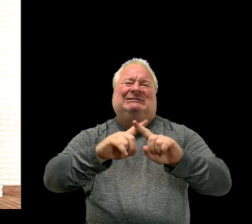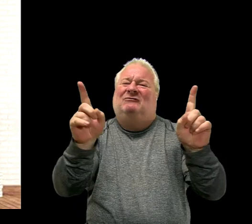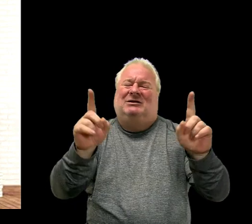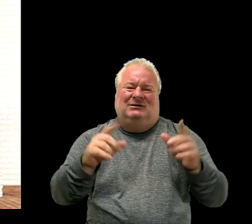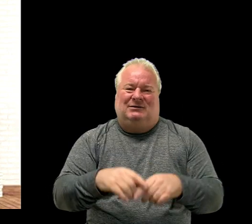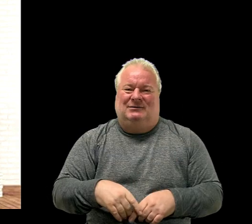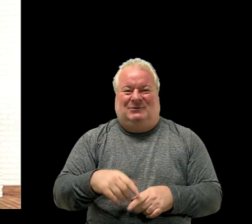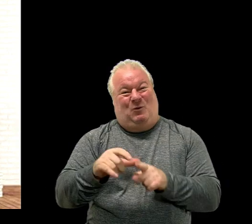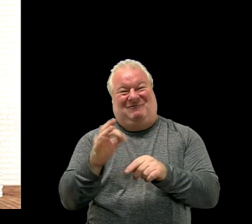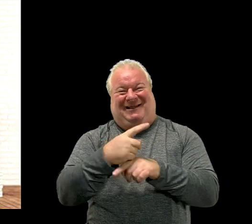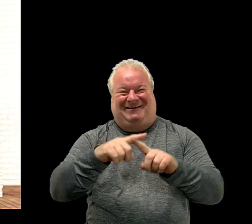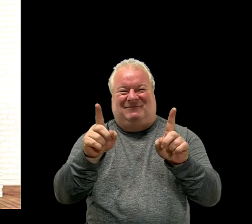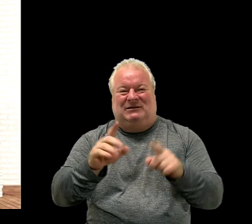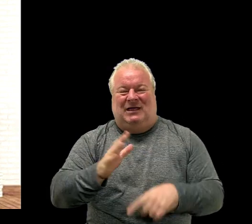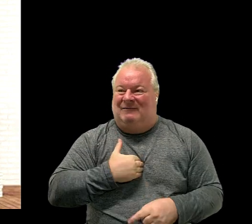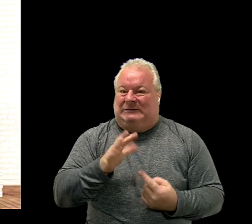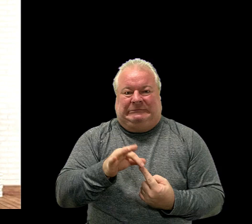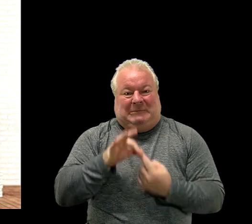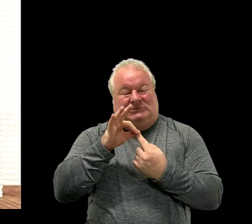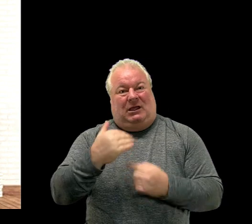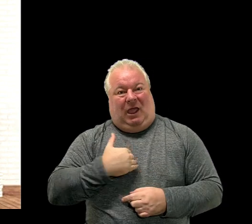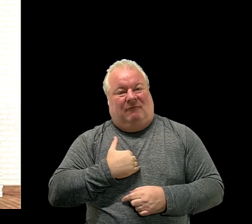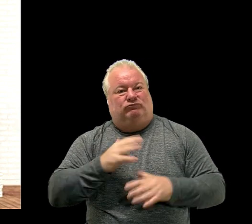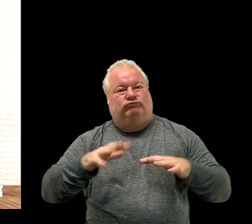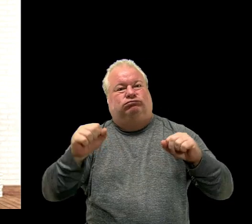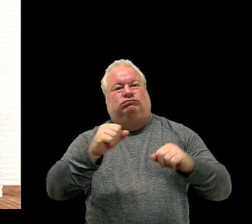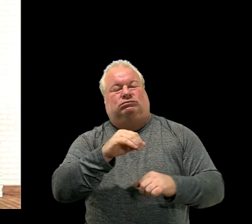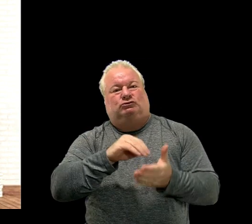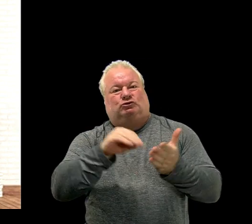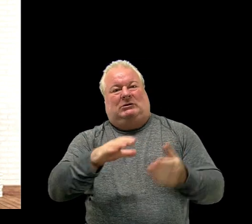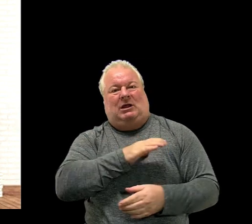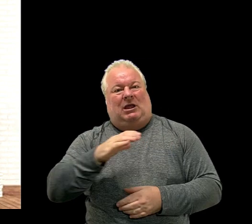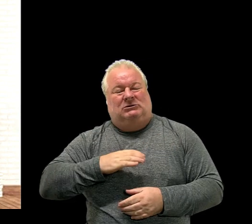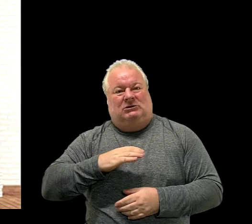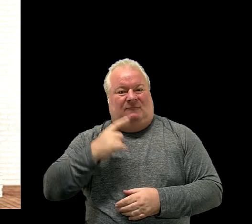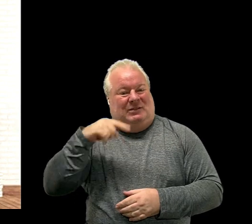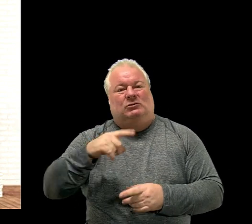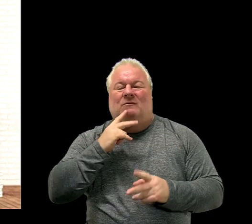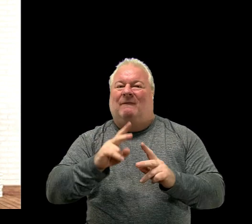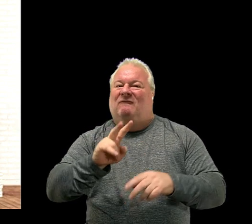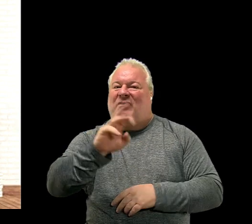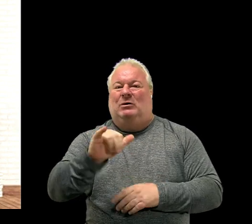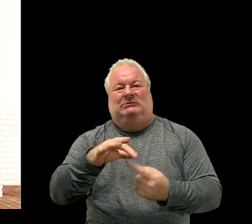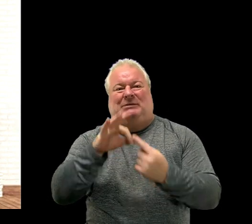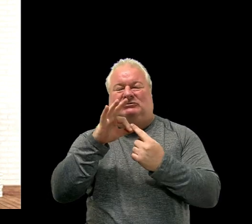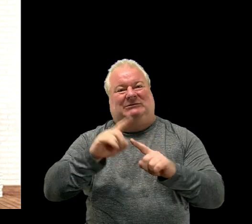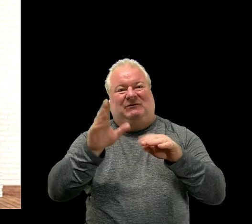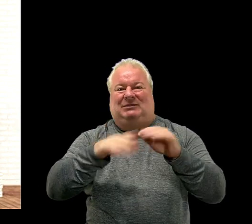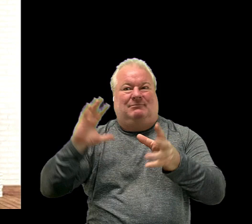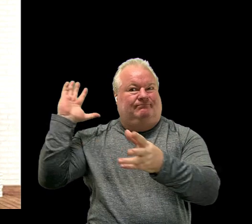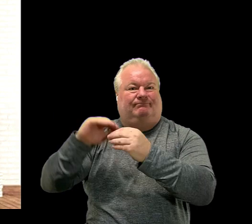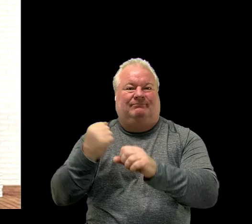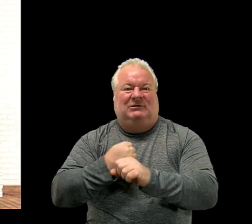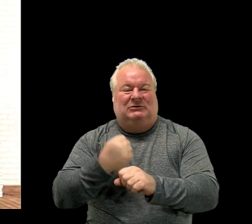how special having a student council will be for us this year at Raymond Temple.